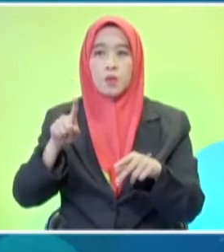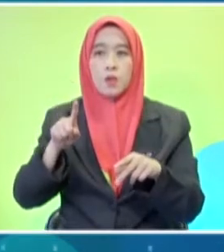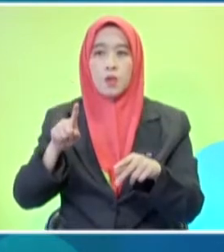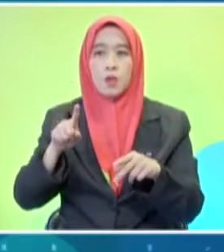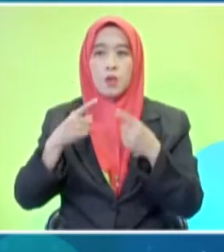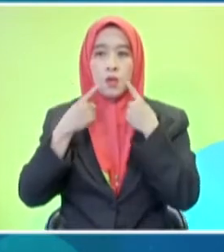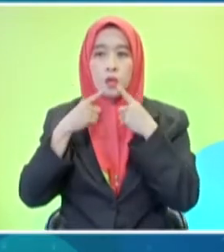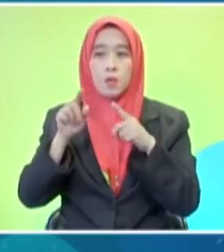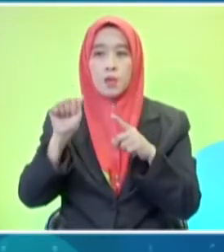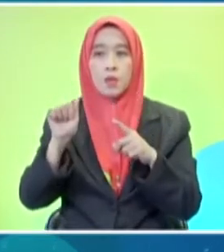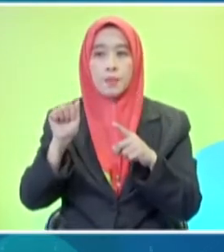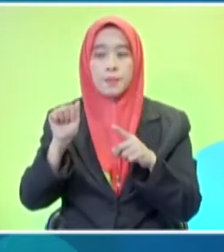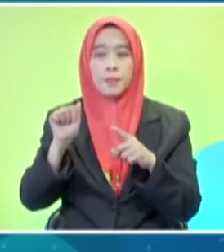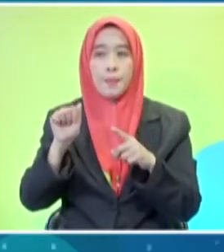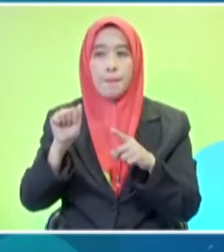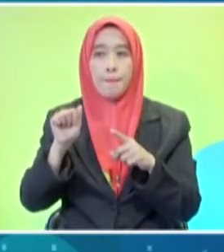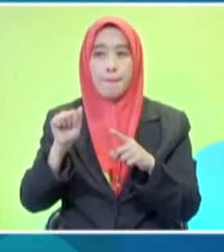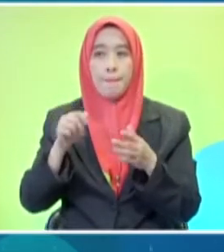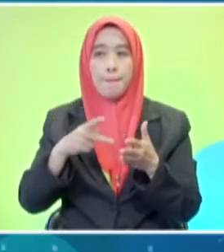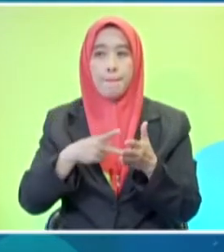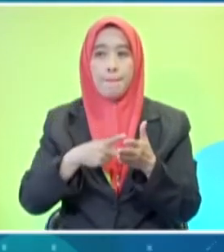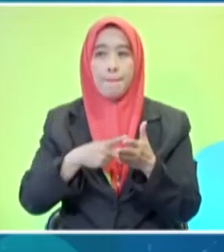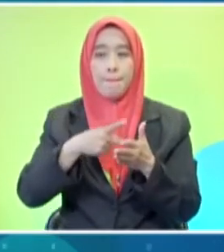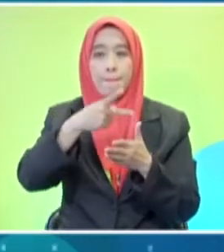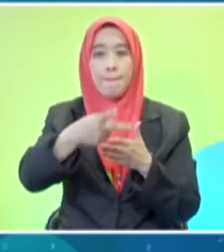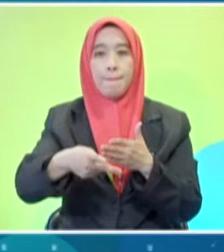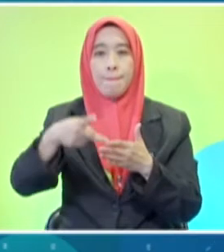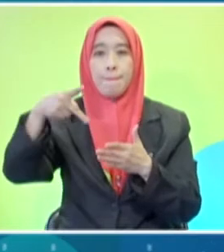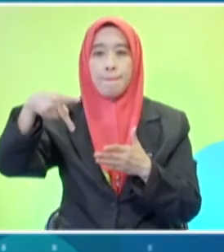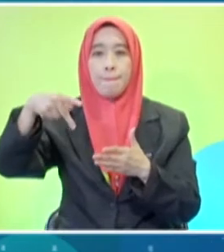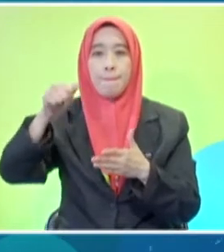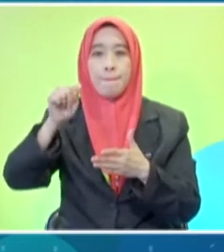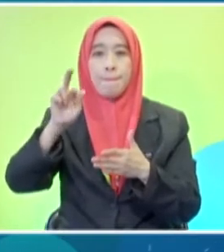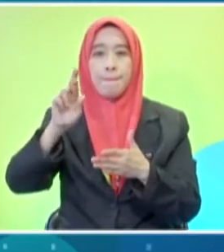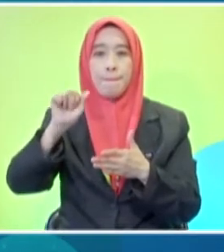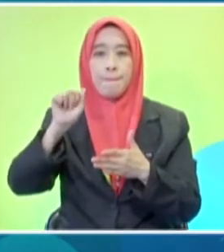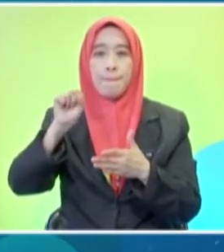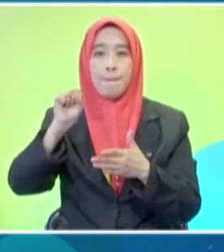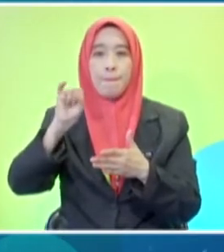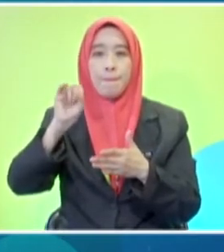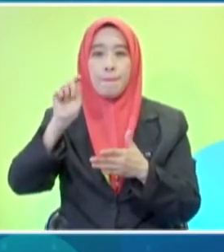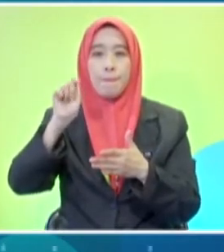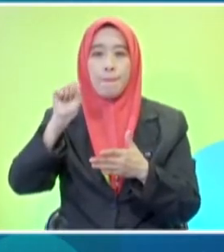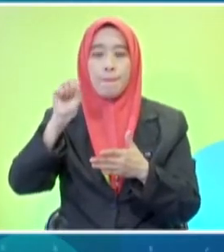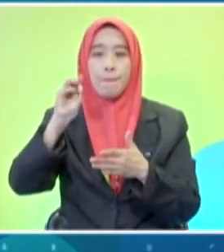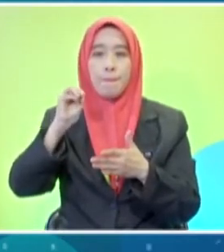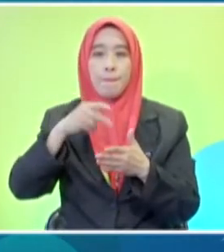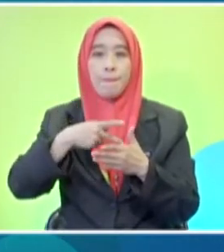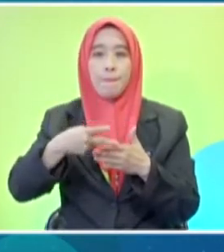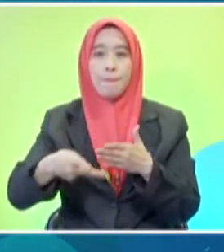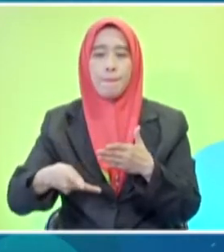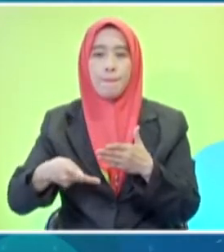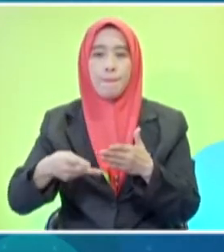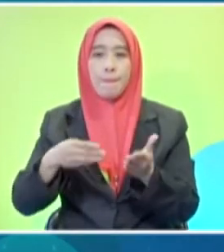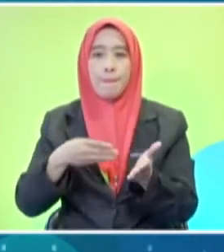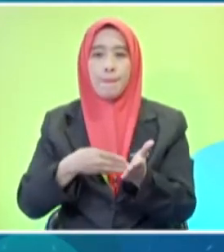The answer is parasitism. Parasitism. So parasitism benefits one organism but harm